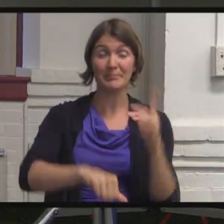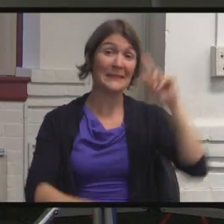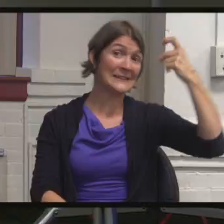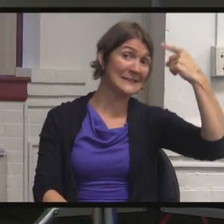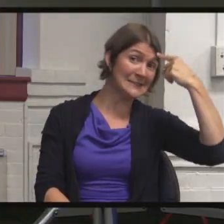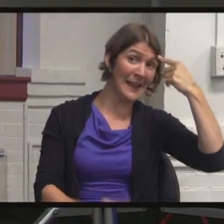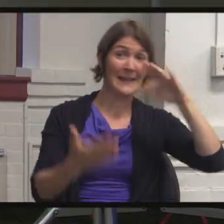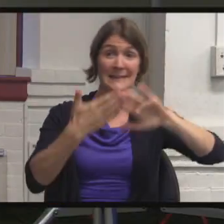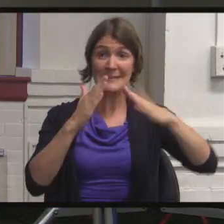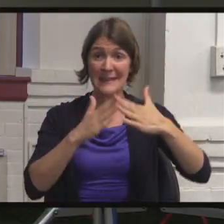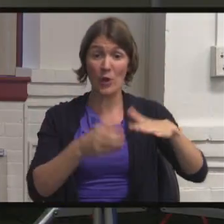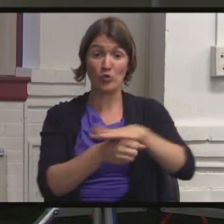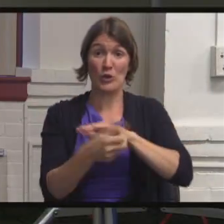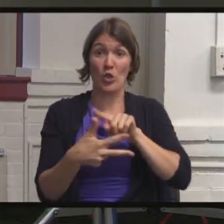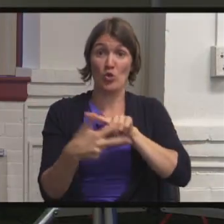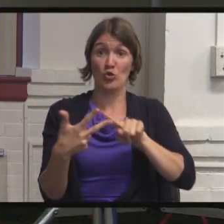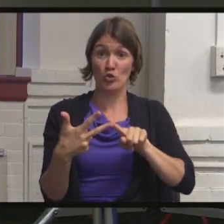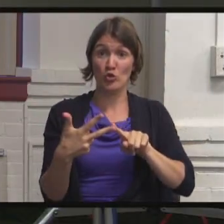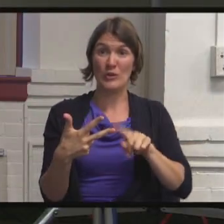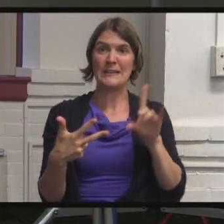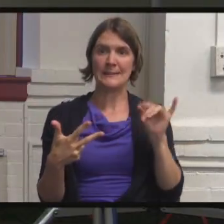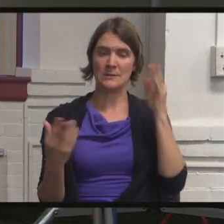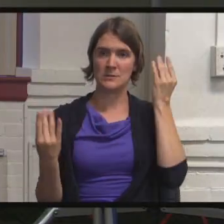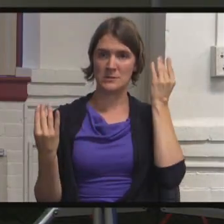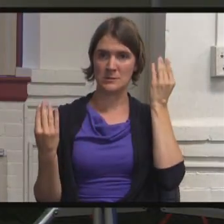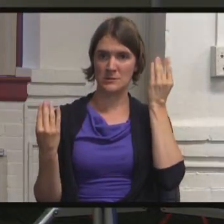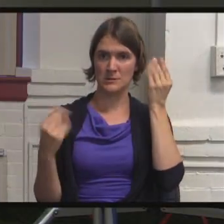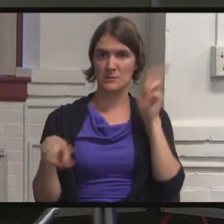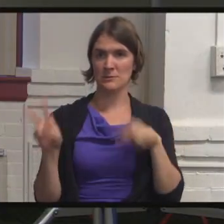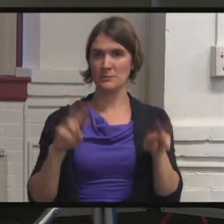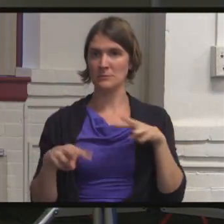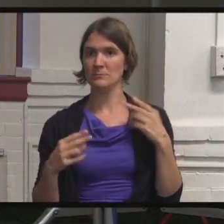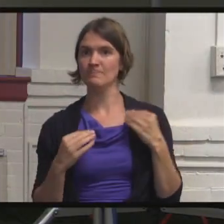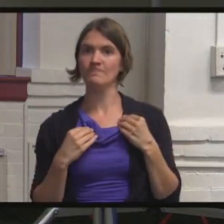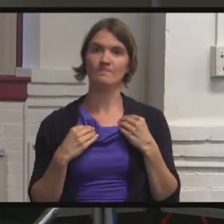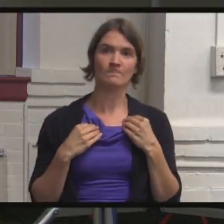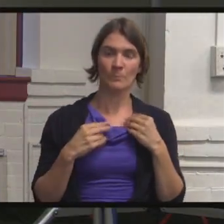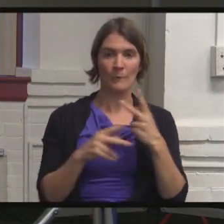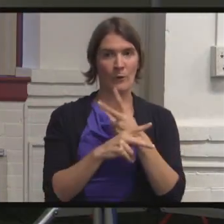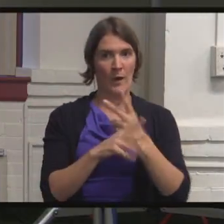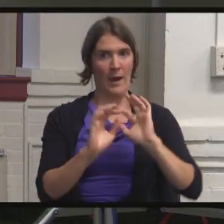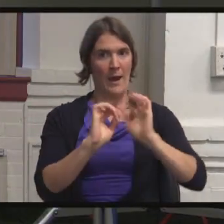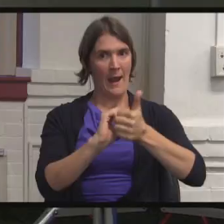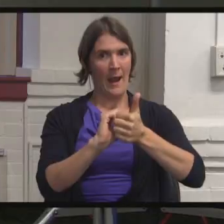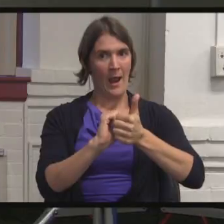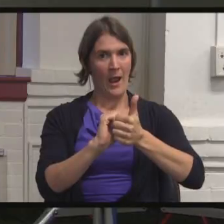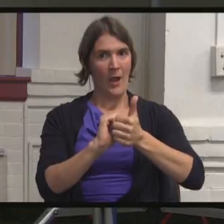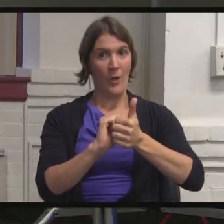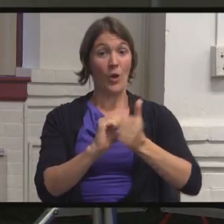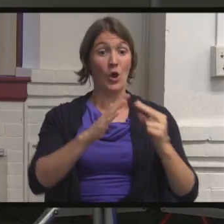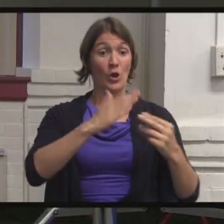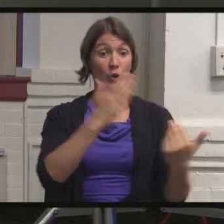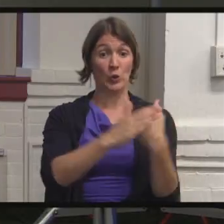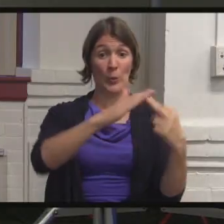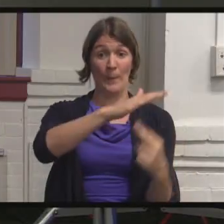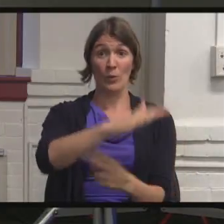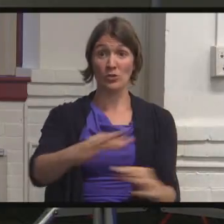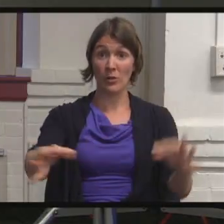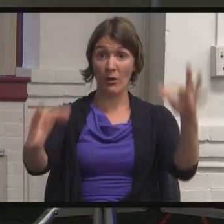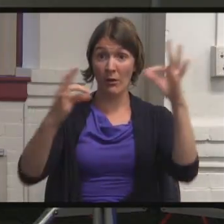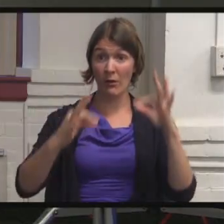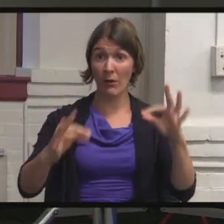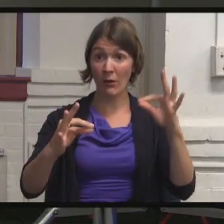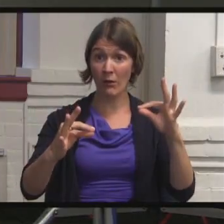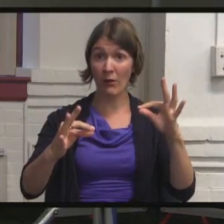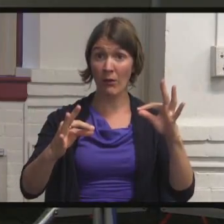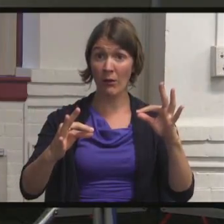and the town and the region have spent significant time and resources making sure that this new bridge is